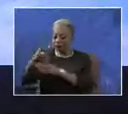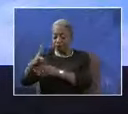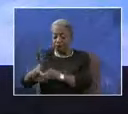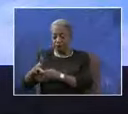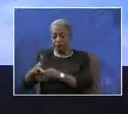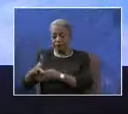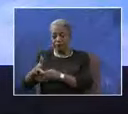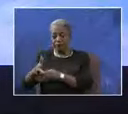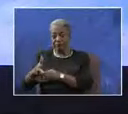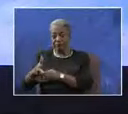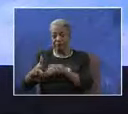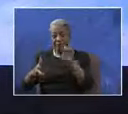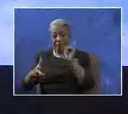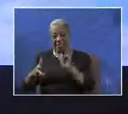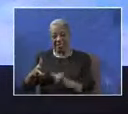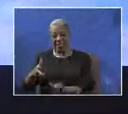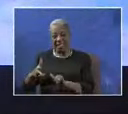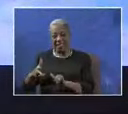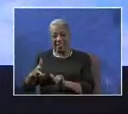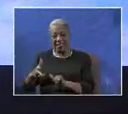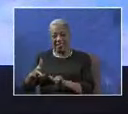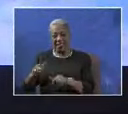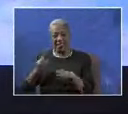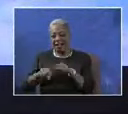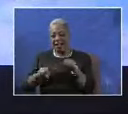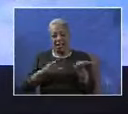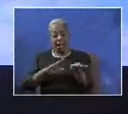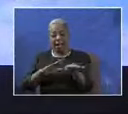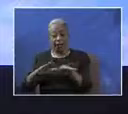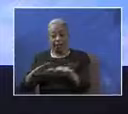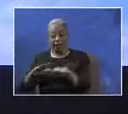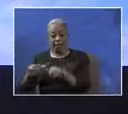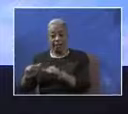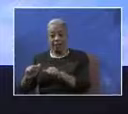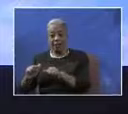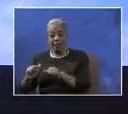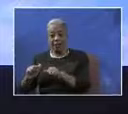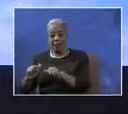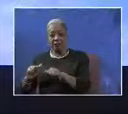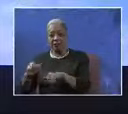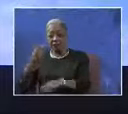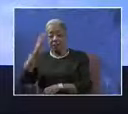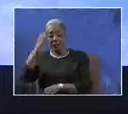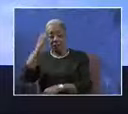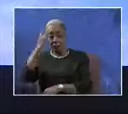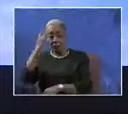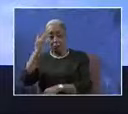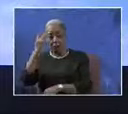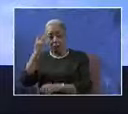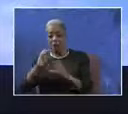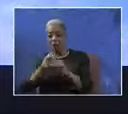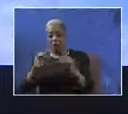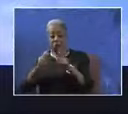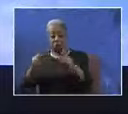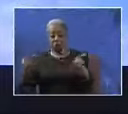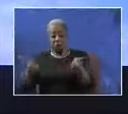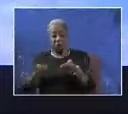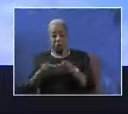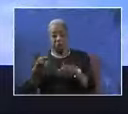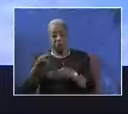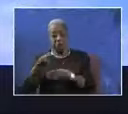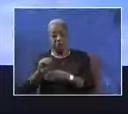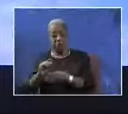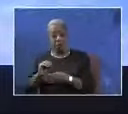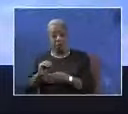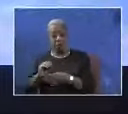forget to start and I got to get it, the battery charged. You got clothes you can't wear. Things